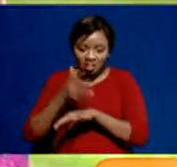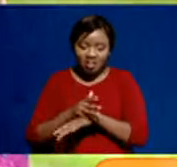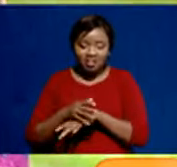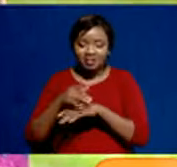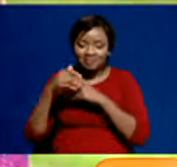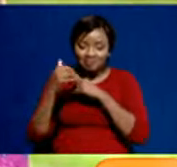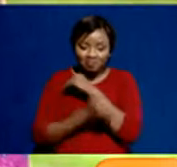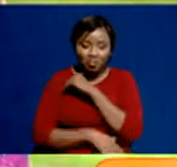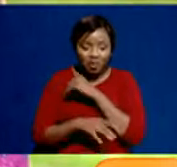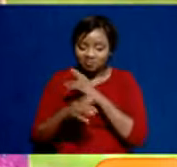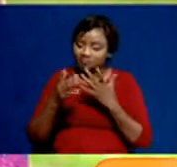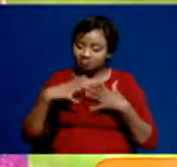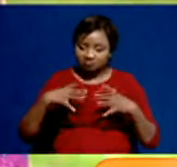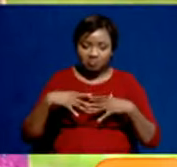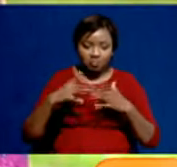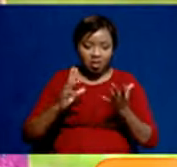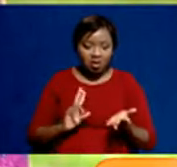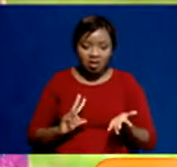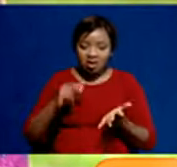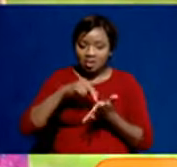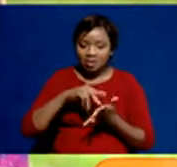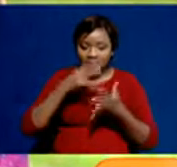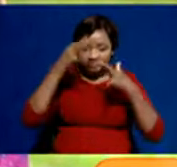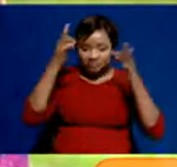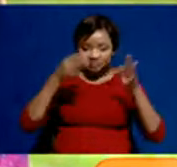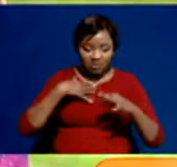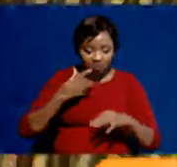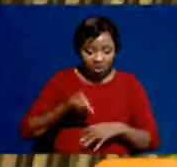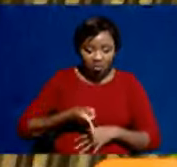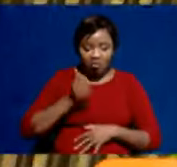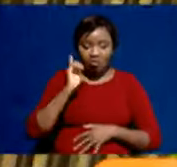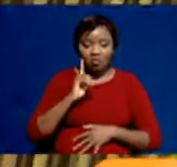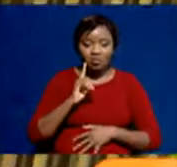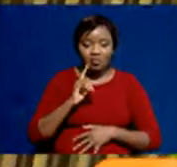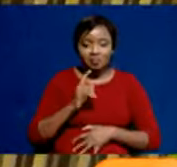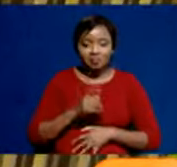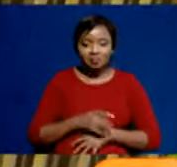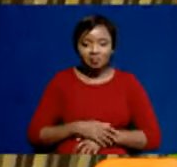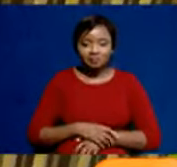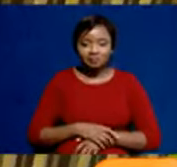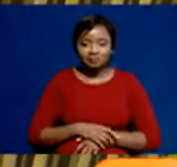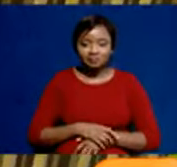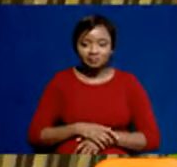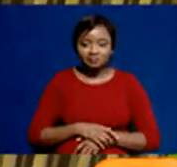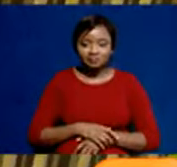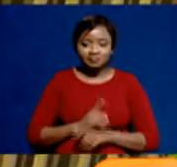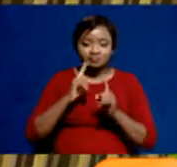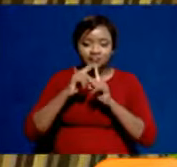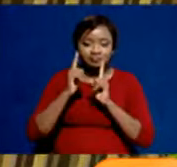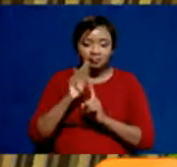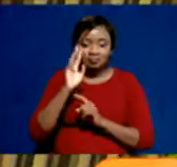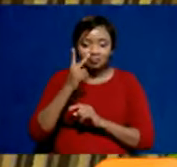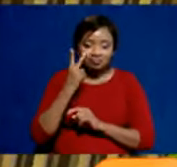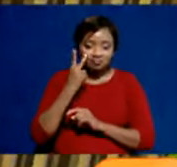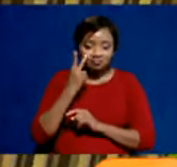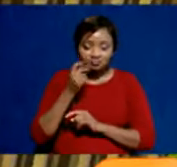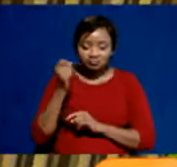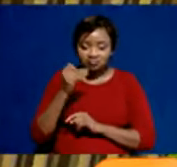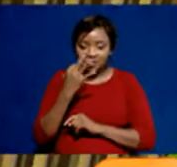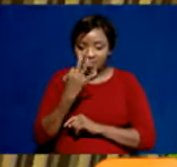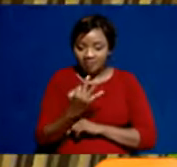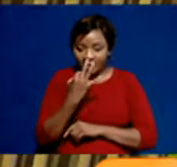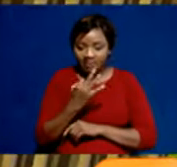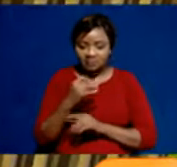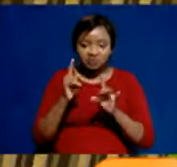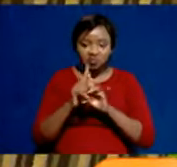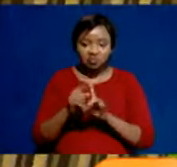to demand that they wanted certain things attended to. Yeah. When I look at those events in the month of March and later